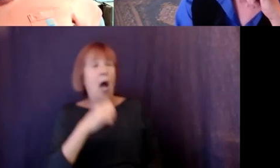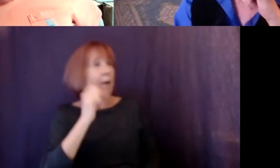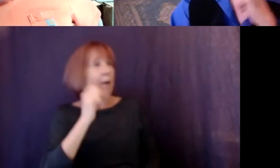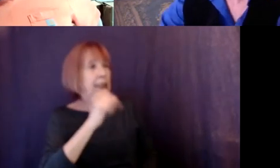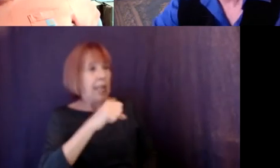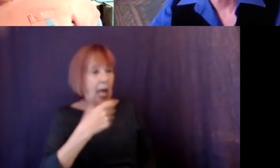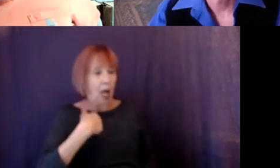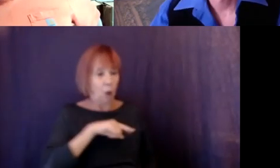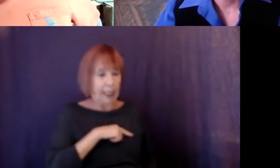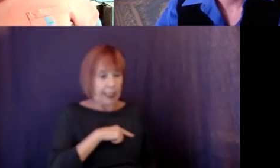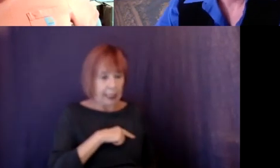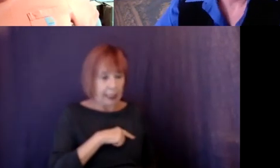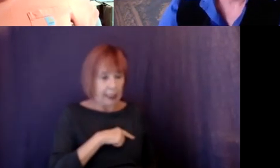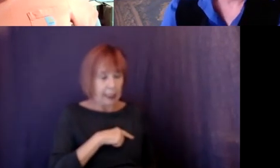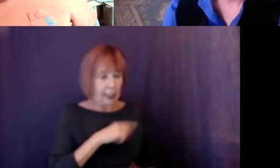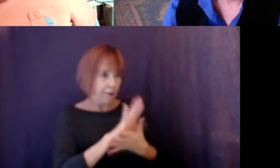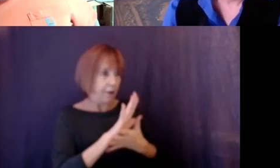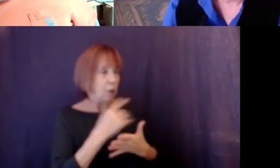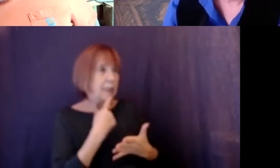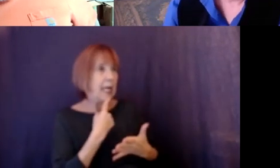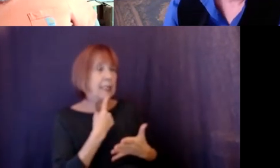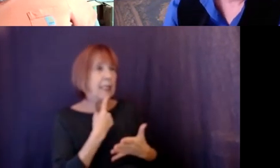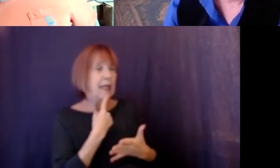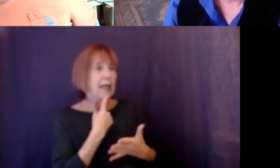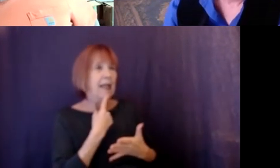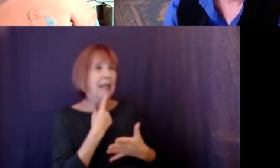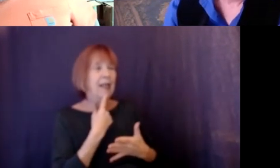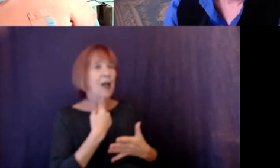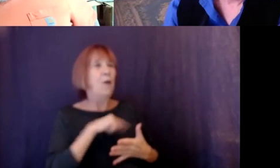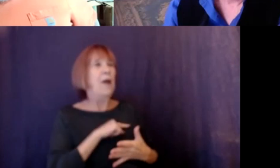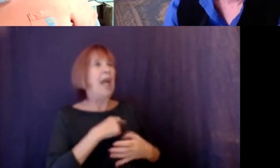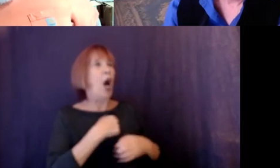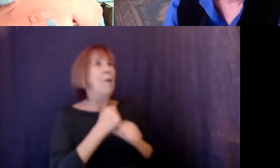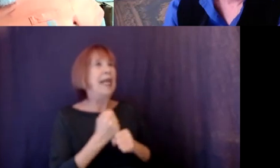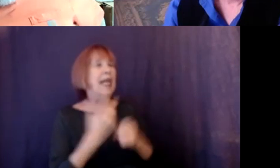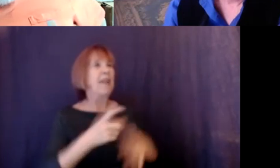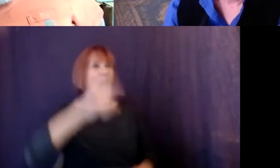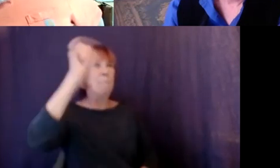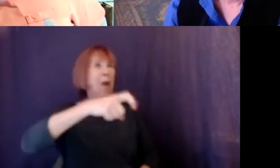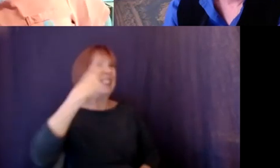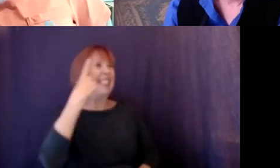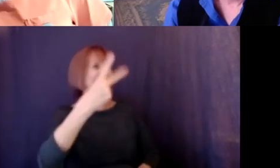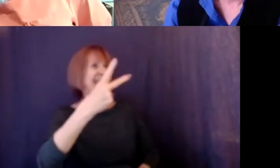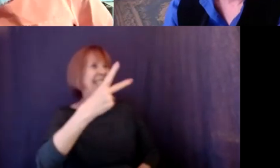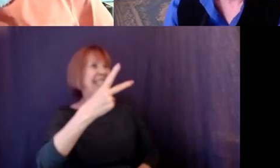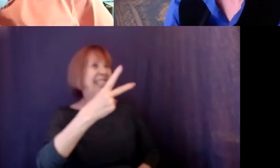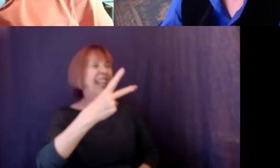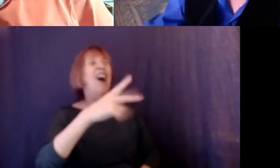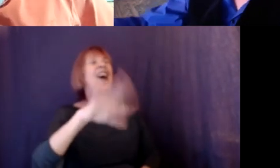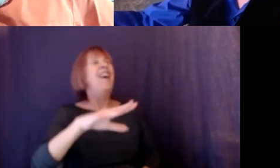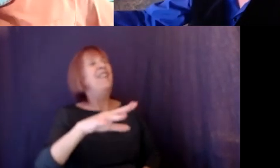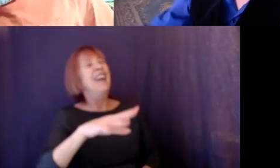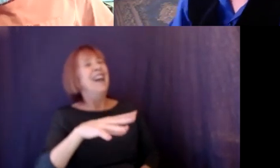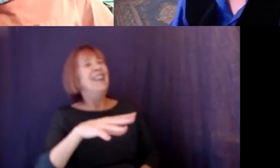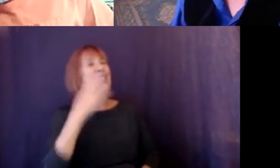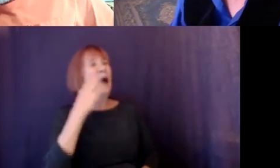I mean we're saying, you know, we're making a lot of must-see during quarantine lists, you know, and it's like,